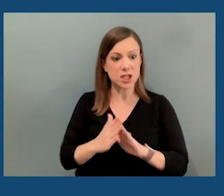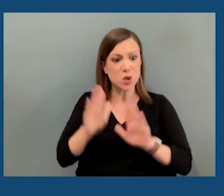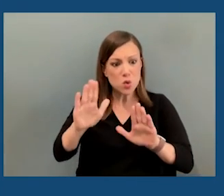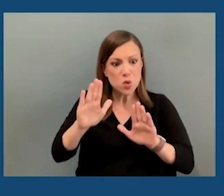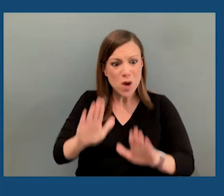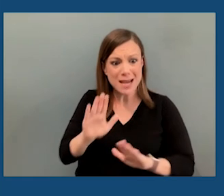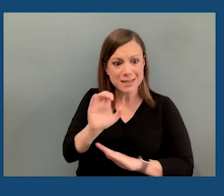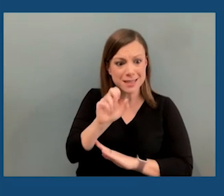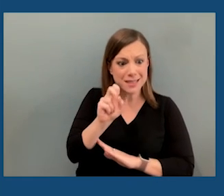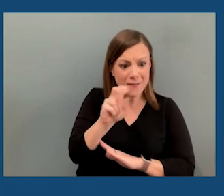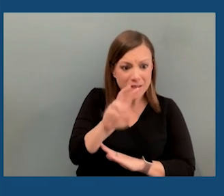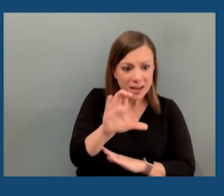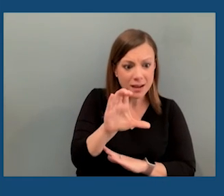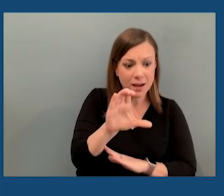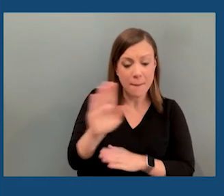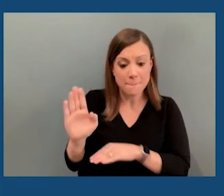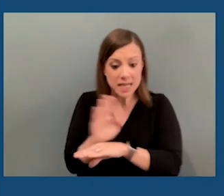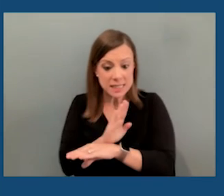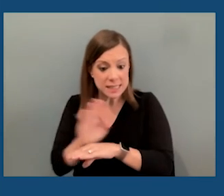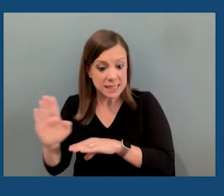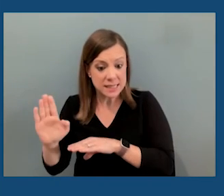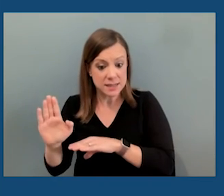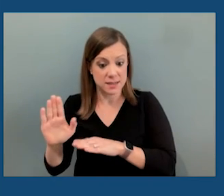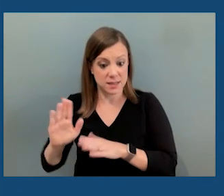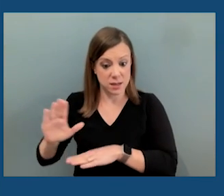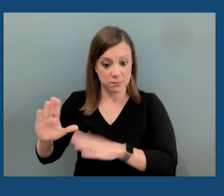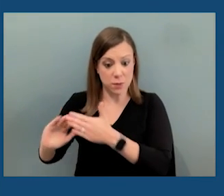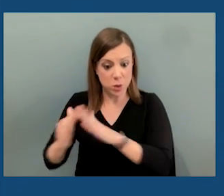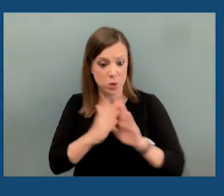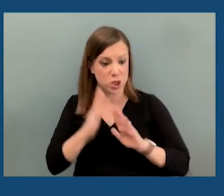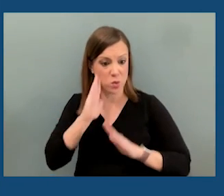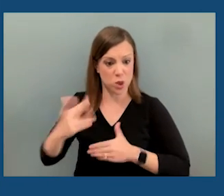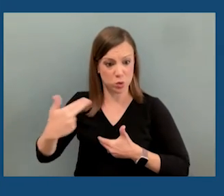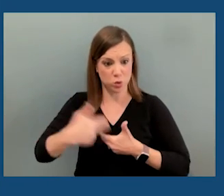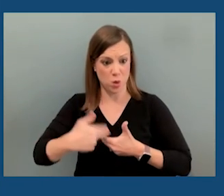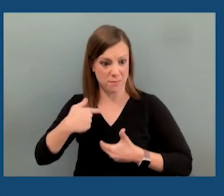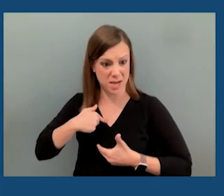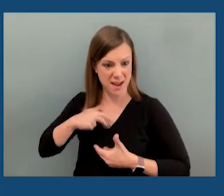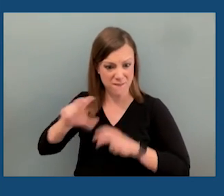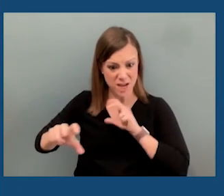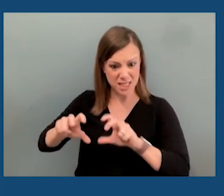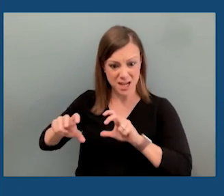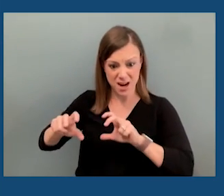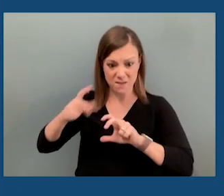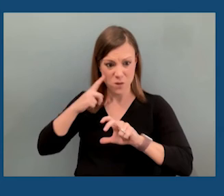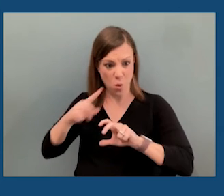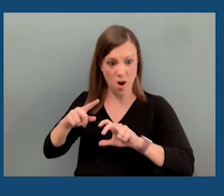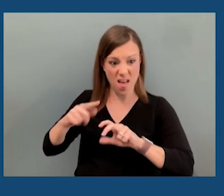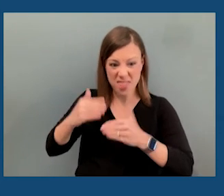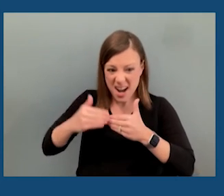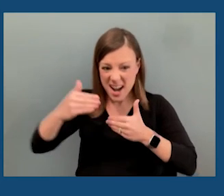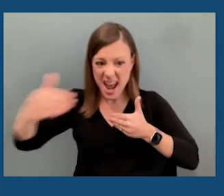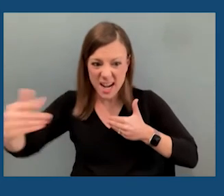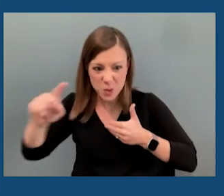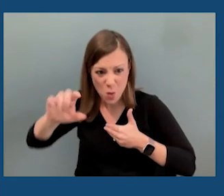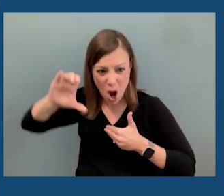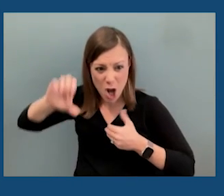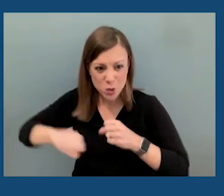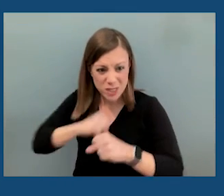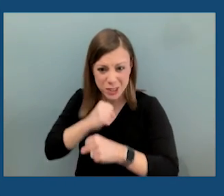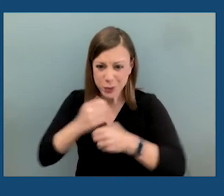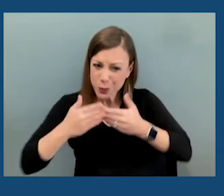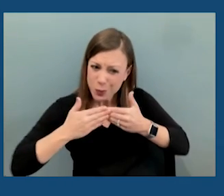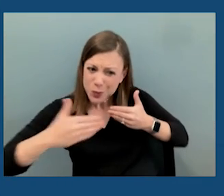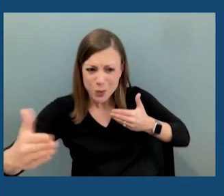investing, not just for the next quarter, not just for the next year, but for the next 100 years. We'll invest in the exceptionalism that